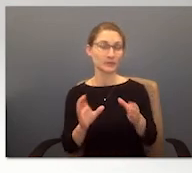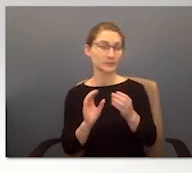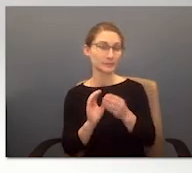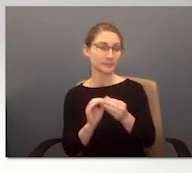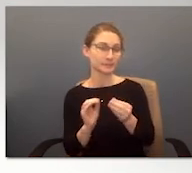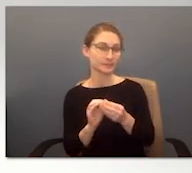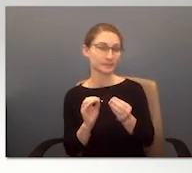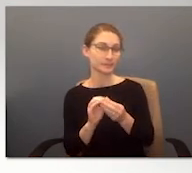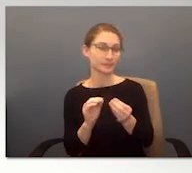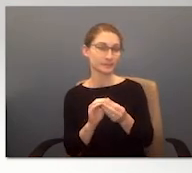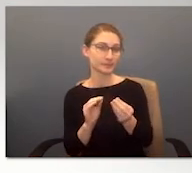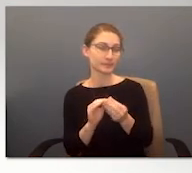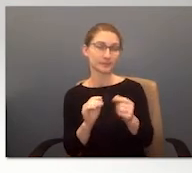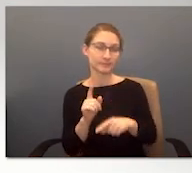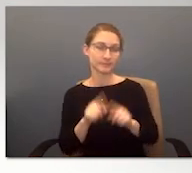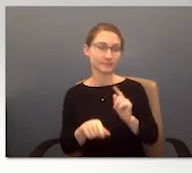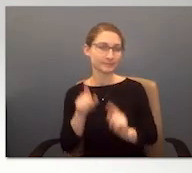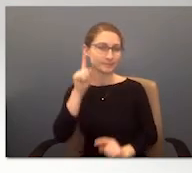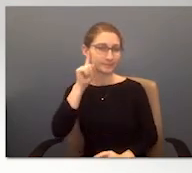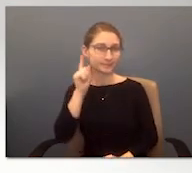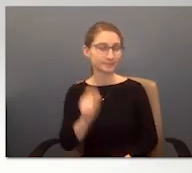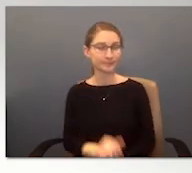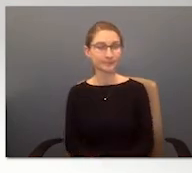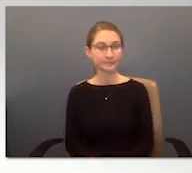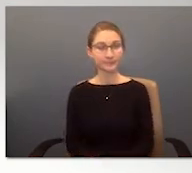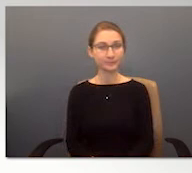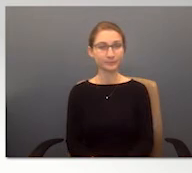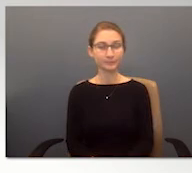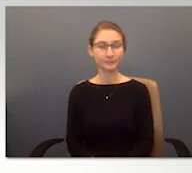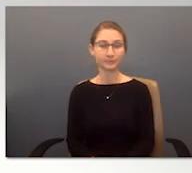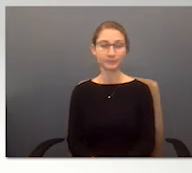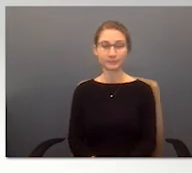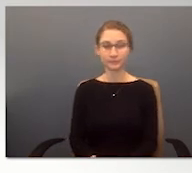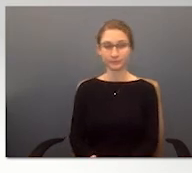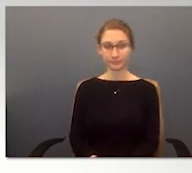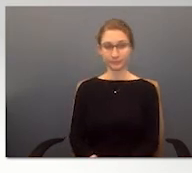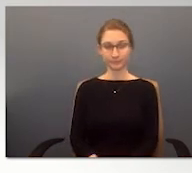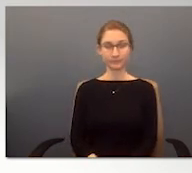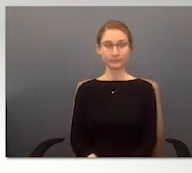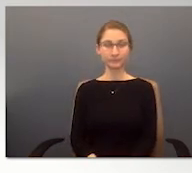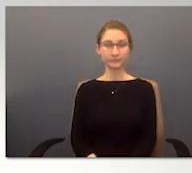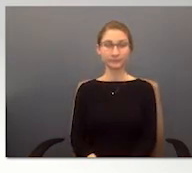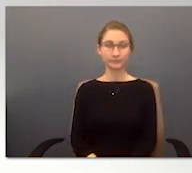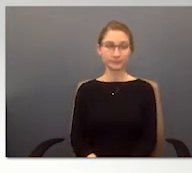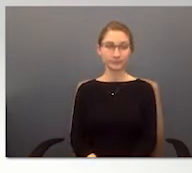at certain parts of their development, and then may require that to change, or additional